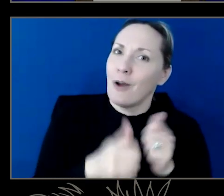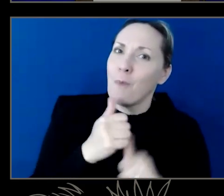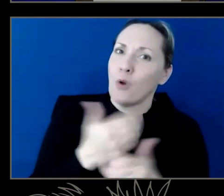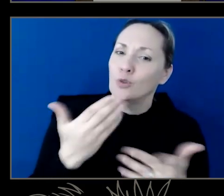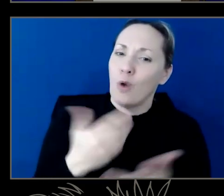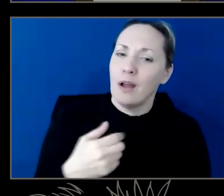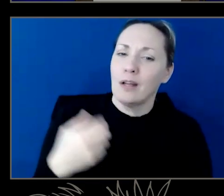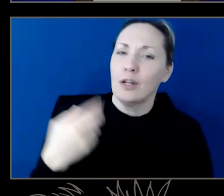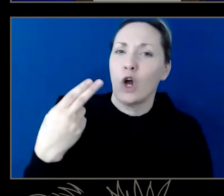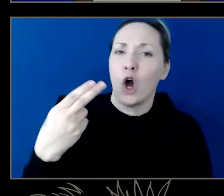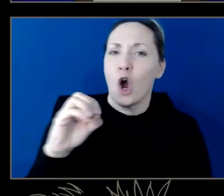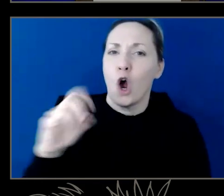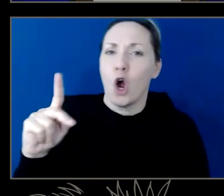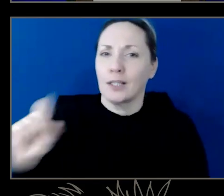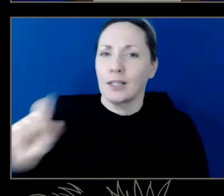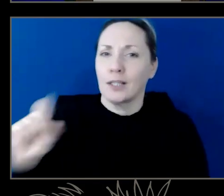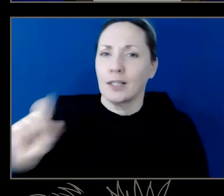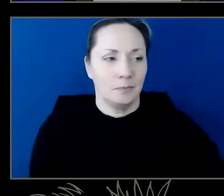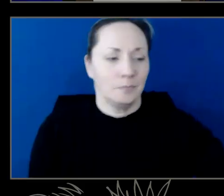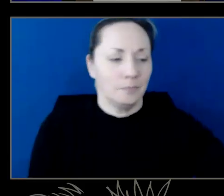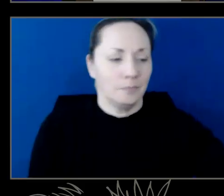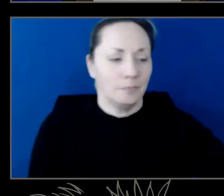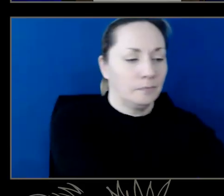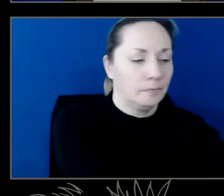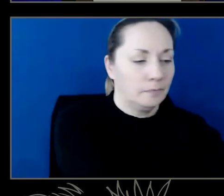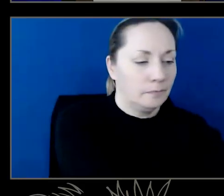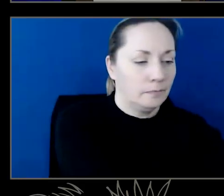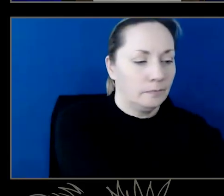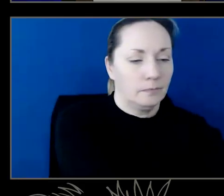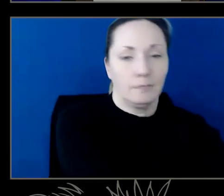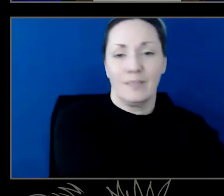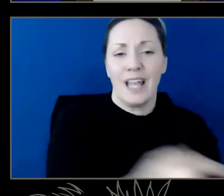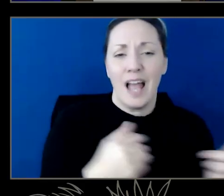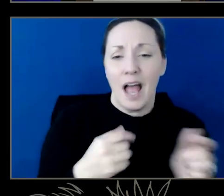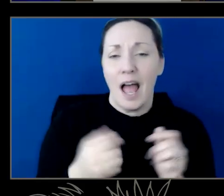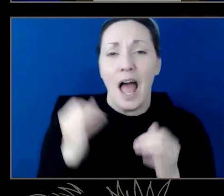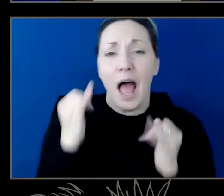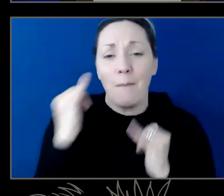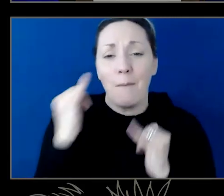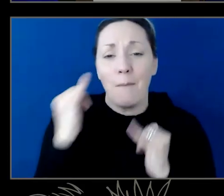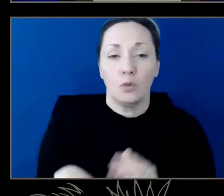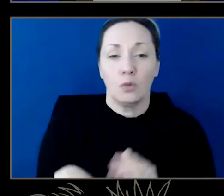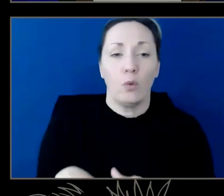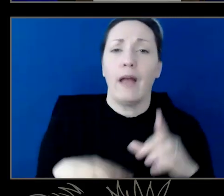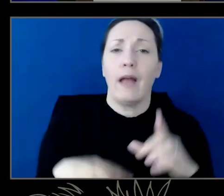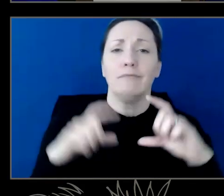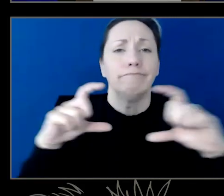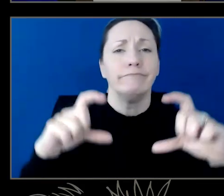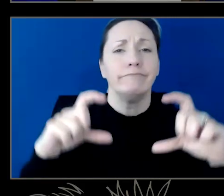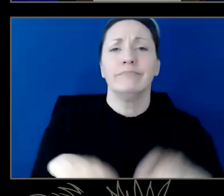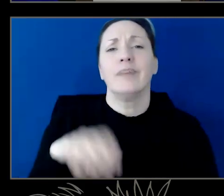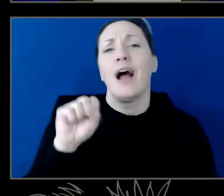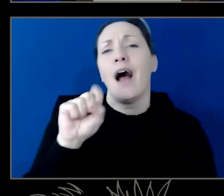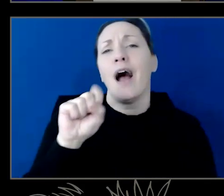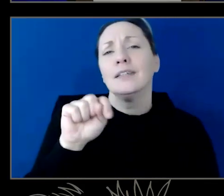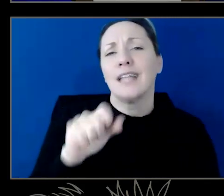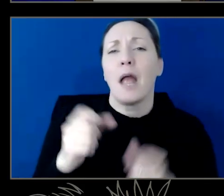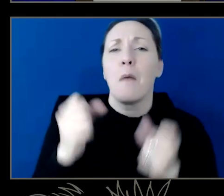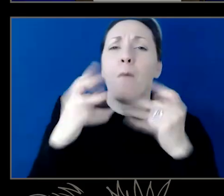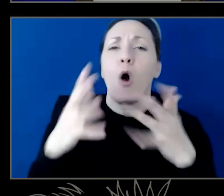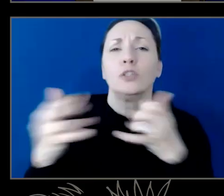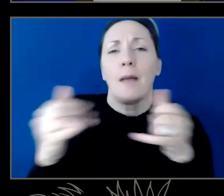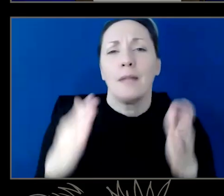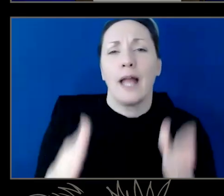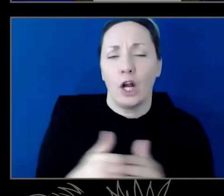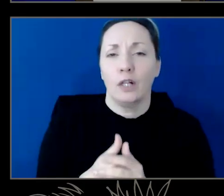So there is, imagine we have a state that is multiplayer, like a set state but shared between all